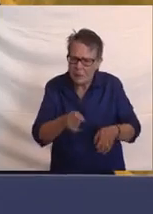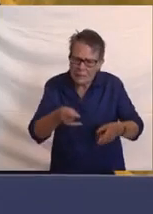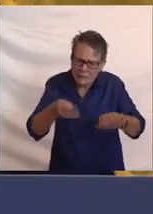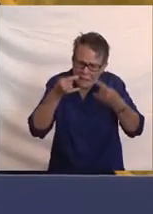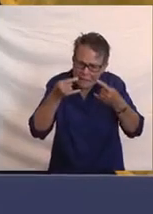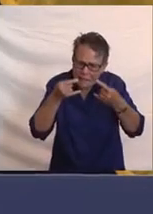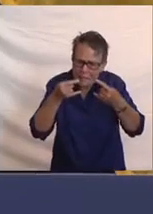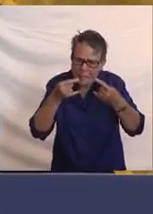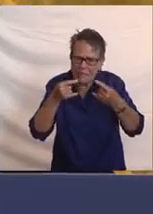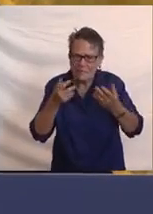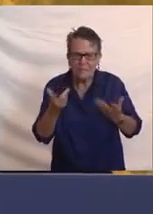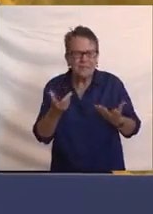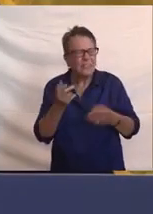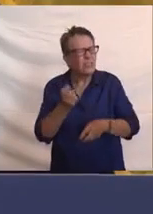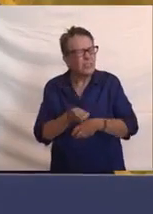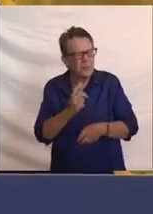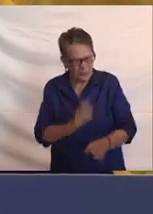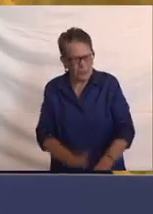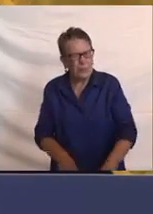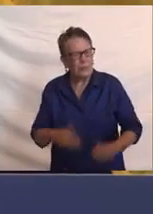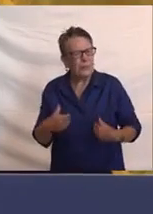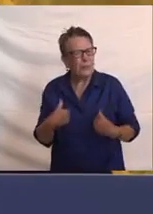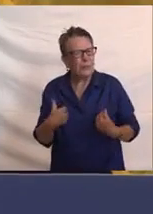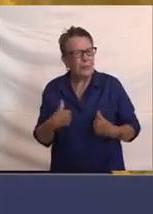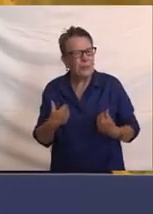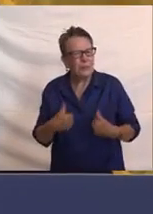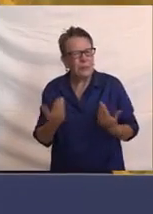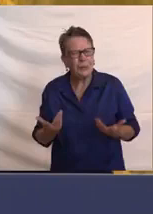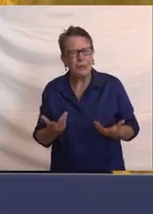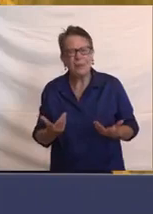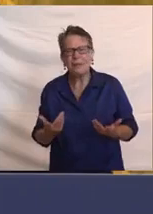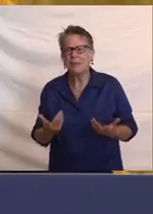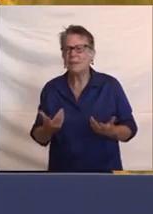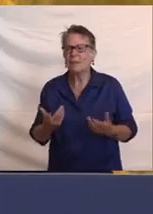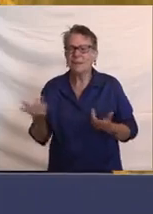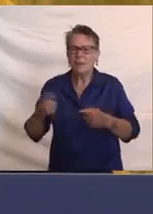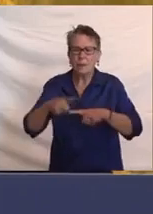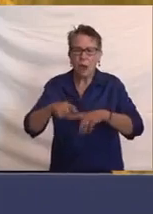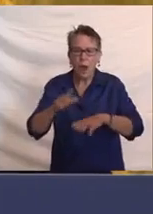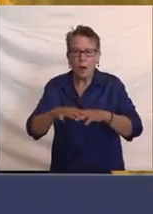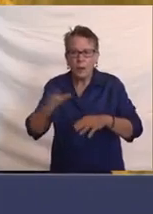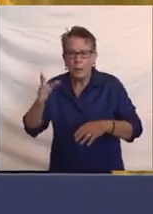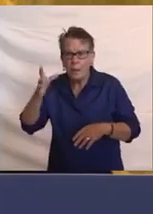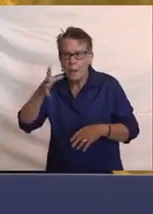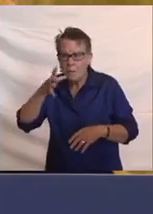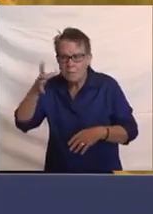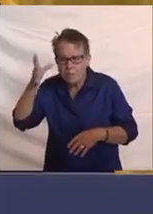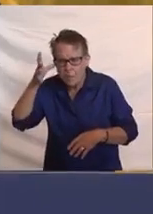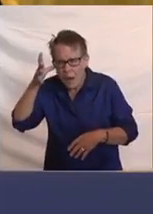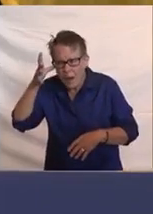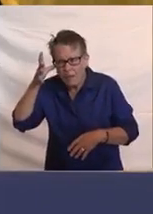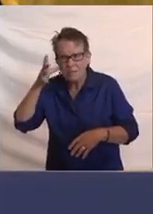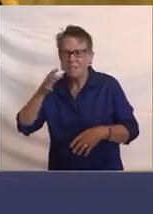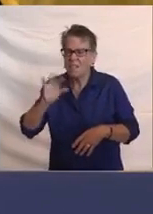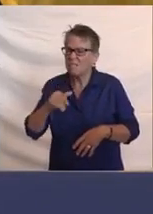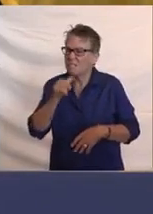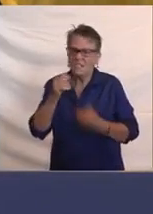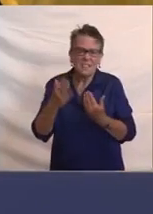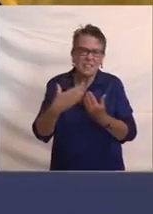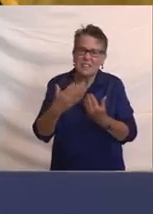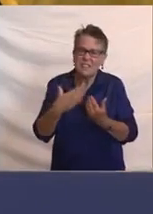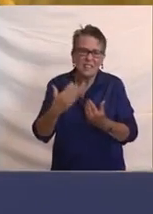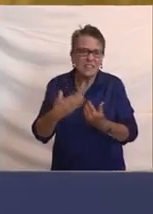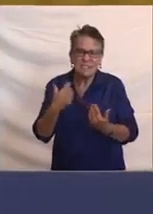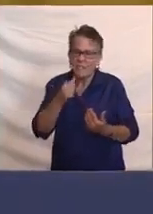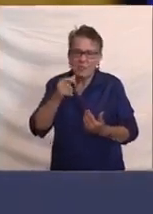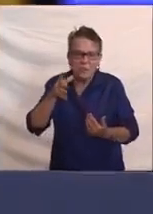in reality, this is going to be a problem, I would think. Thank you. Thank you, Dave. Before we jump into your questions, Pat, anything on the missing person question? I